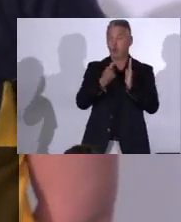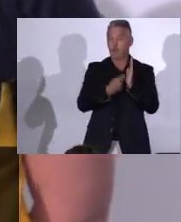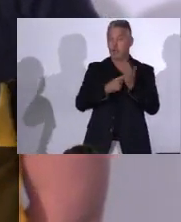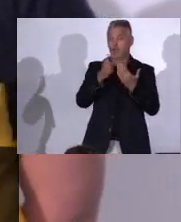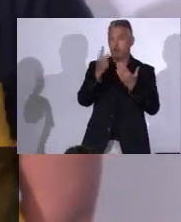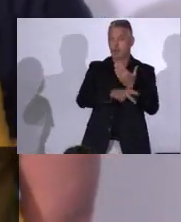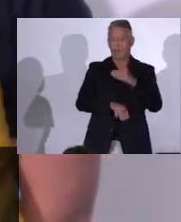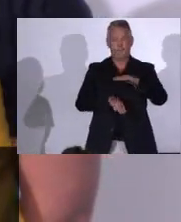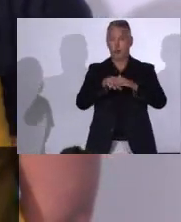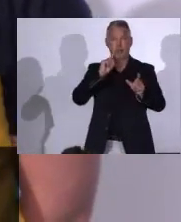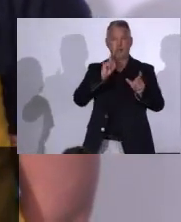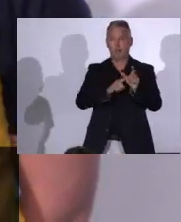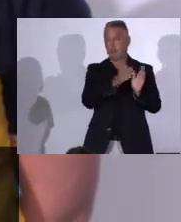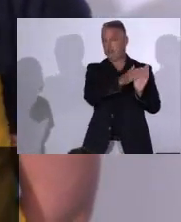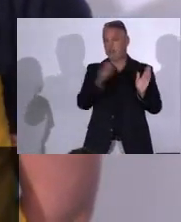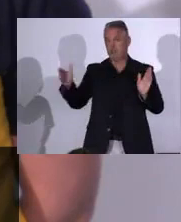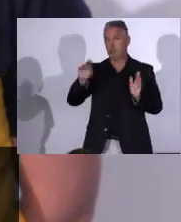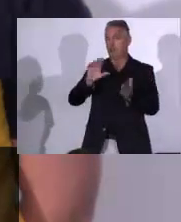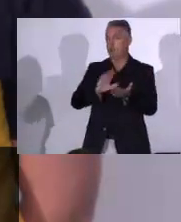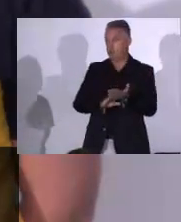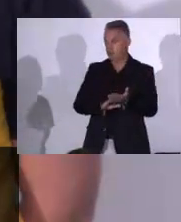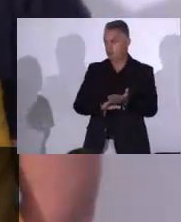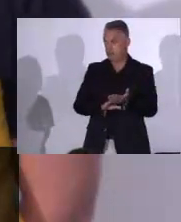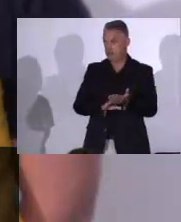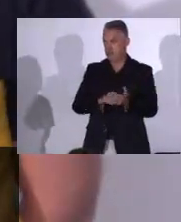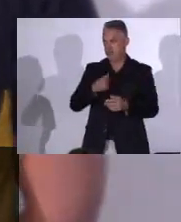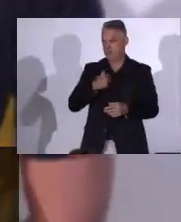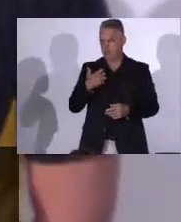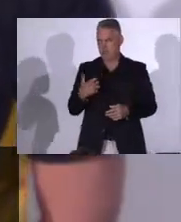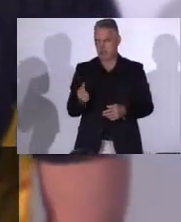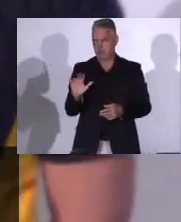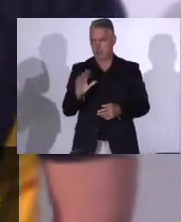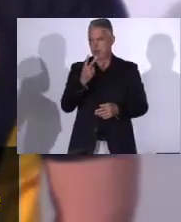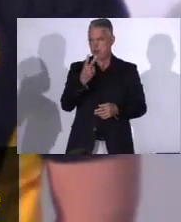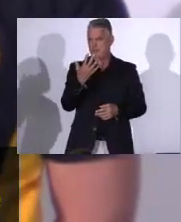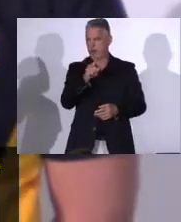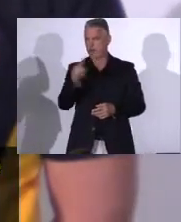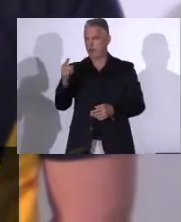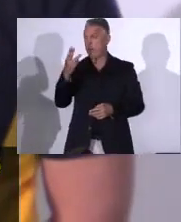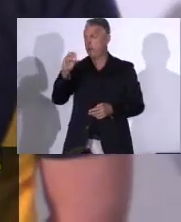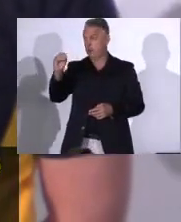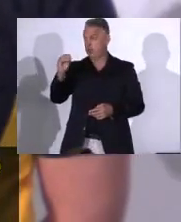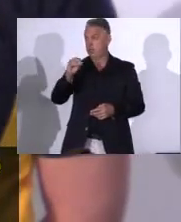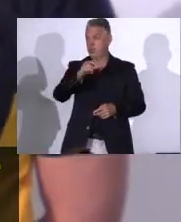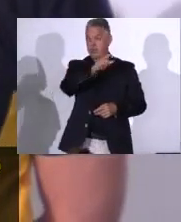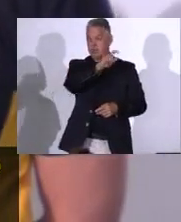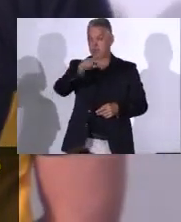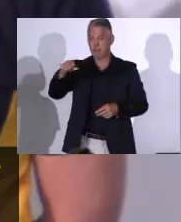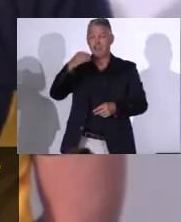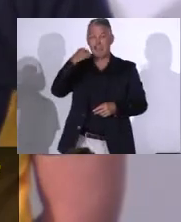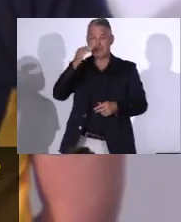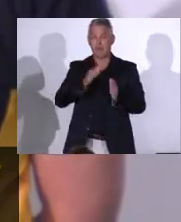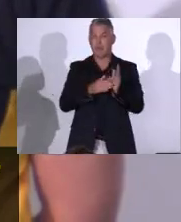of last year, and we were getting about 25 to 30 participants every Monday night, which was